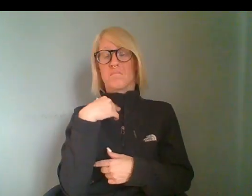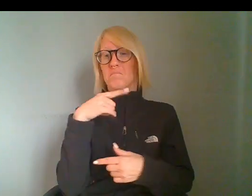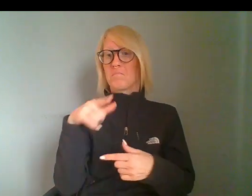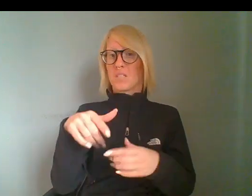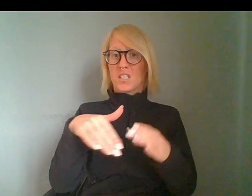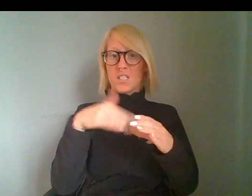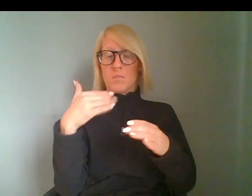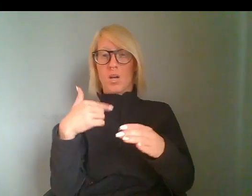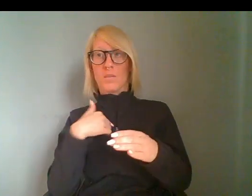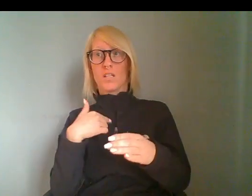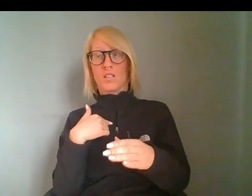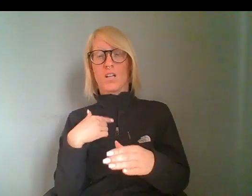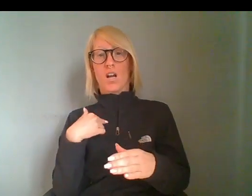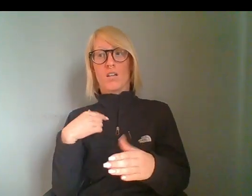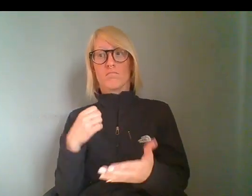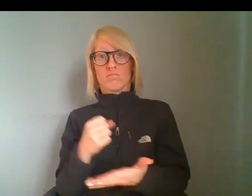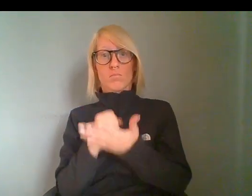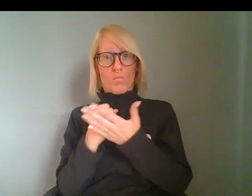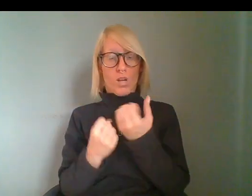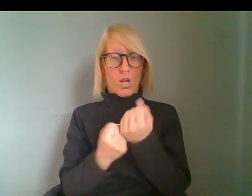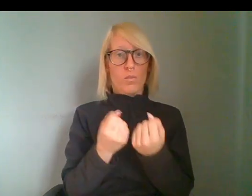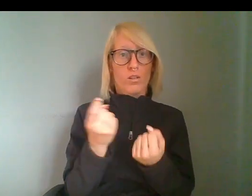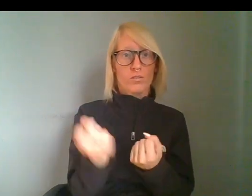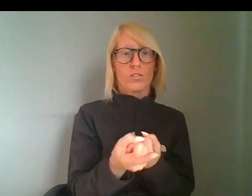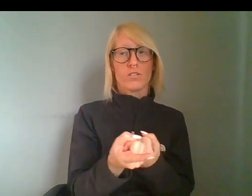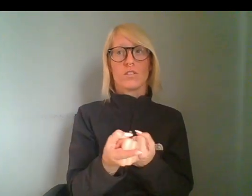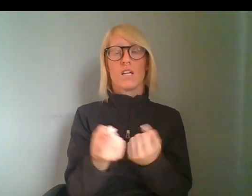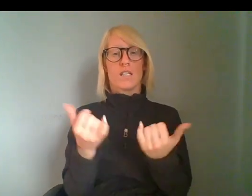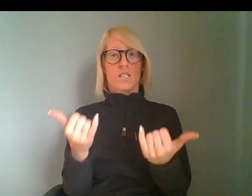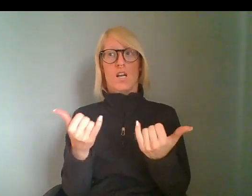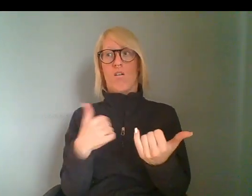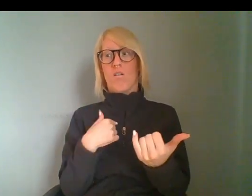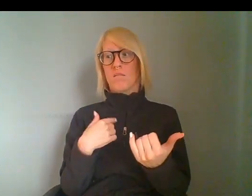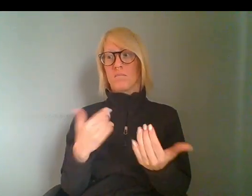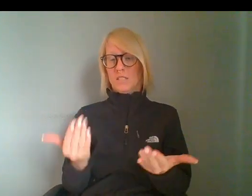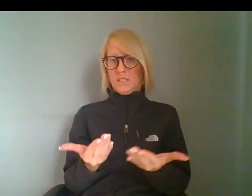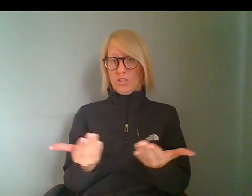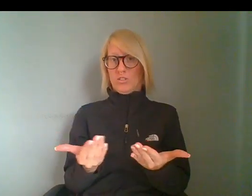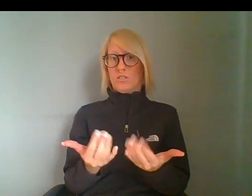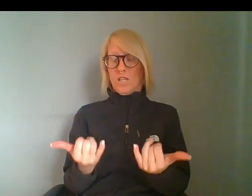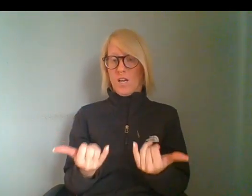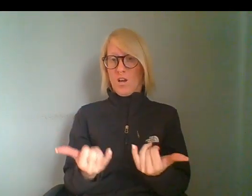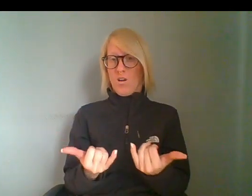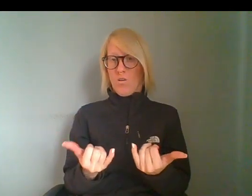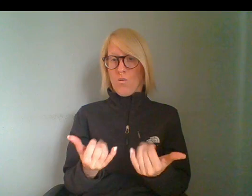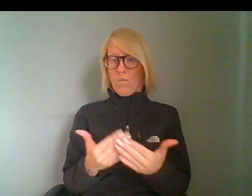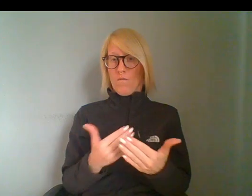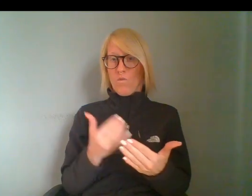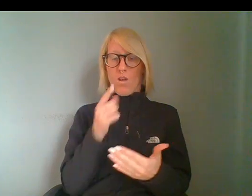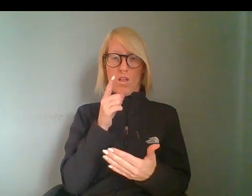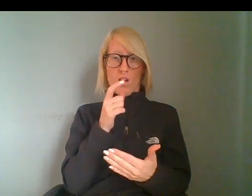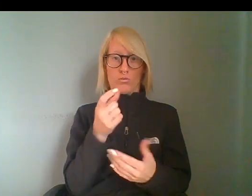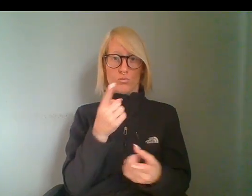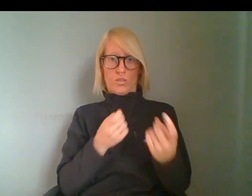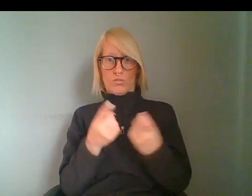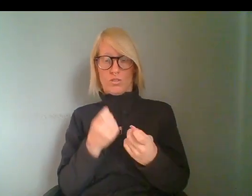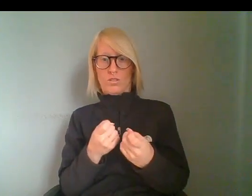help out. And I am going to be around for a little while yet during lunch, so if anything comes up then, please don't hesitate to ask.